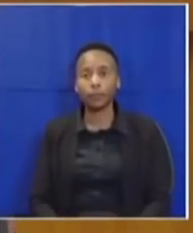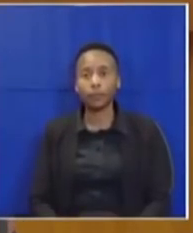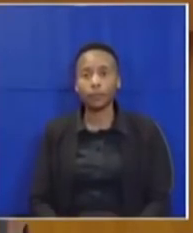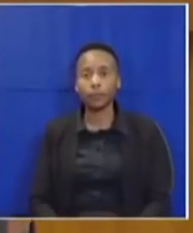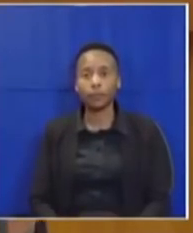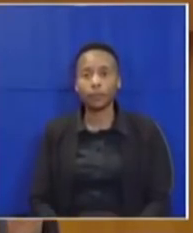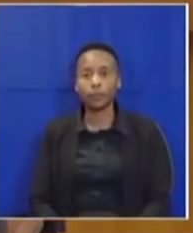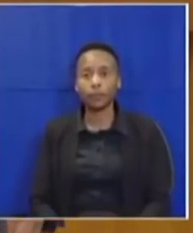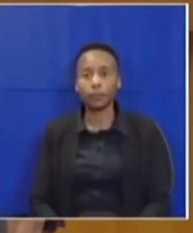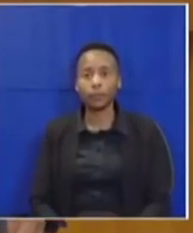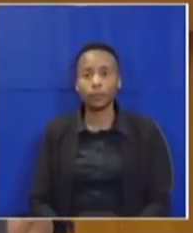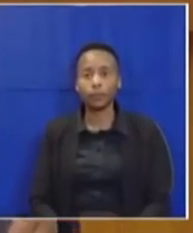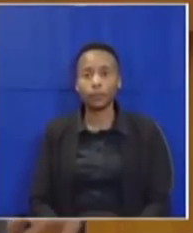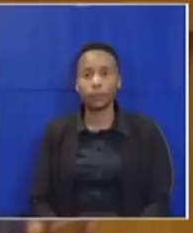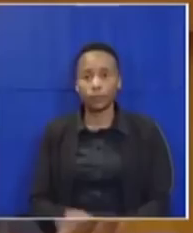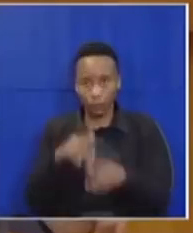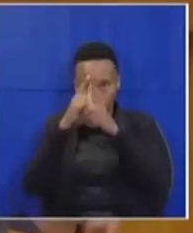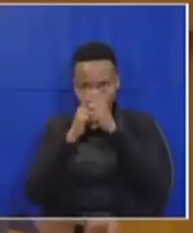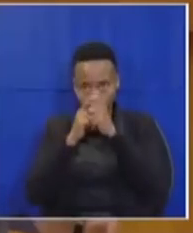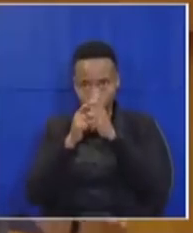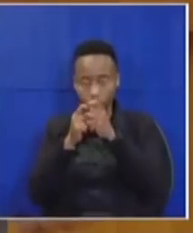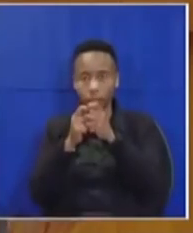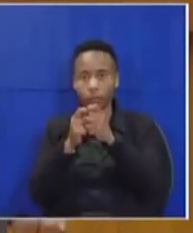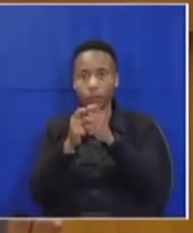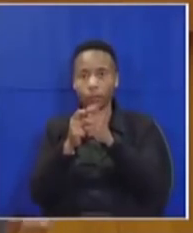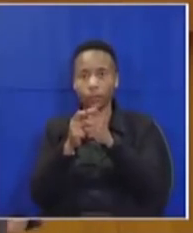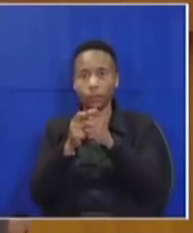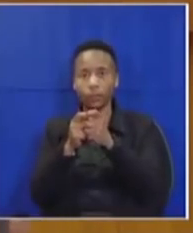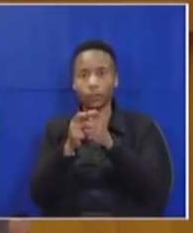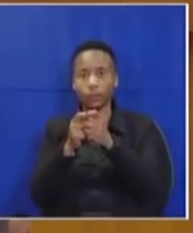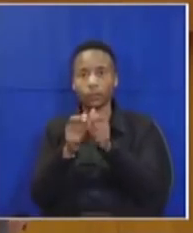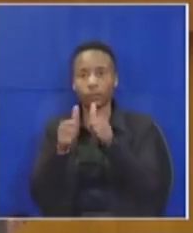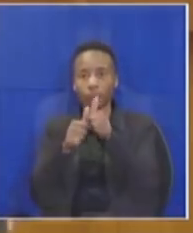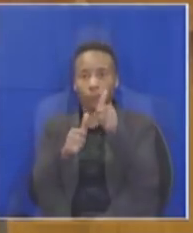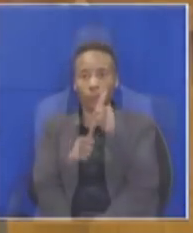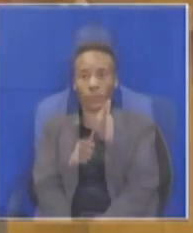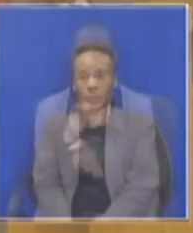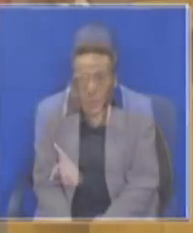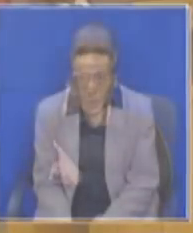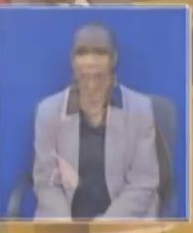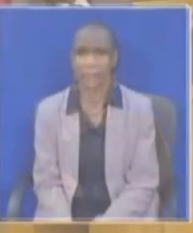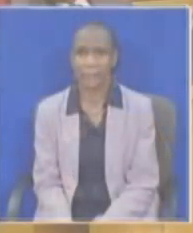Yeah. Honorable Deputy Speaker,